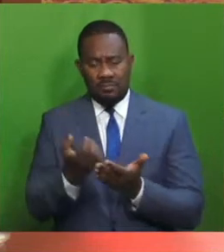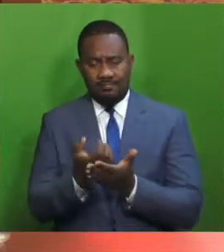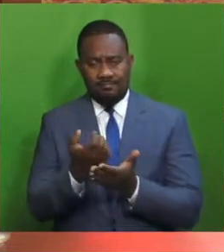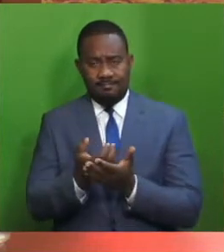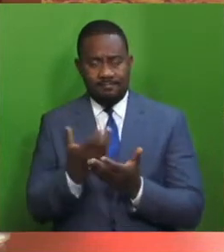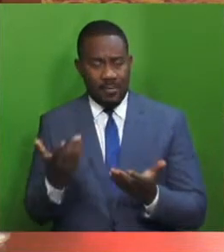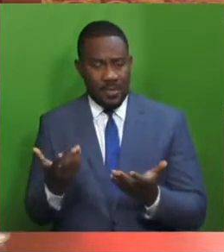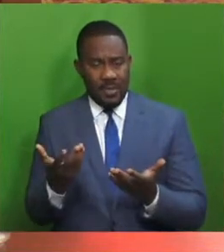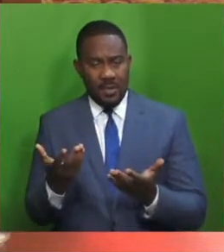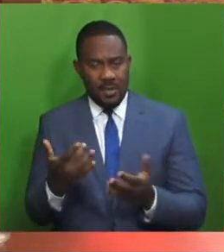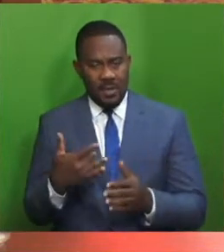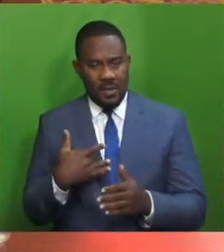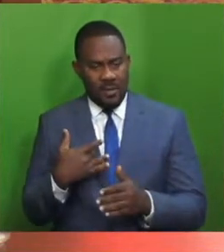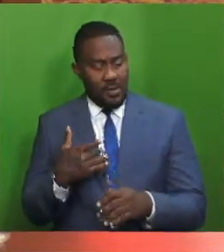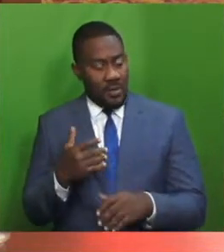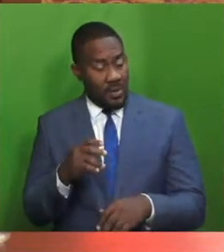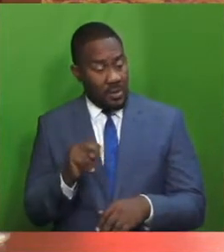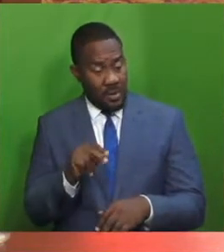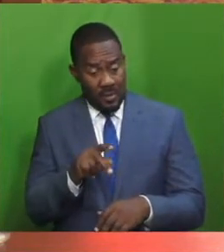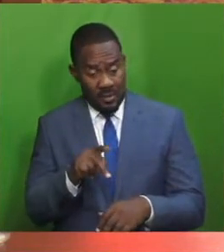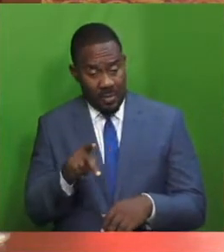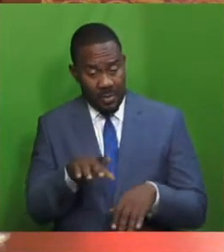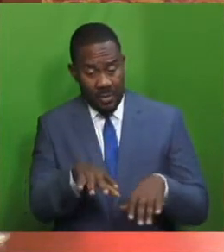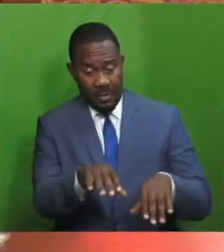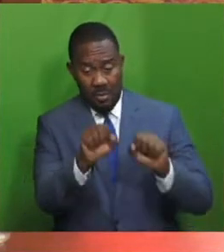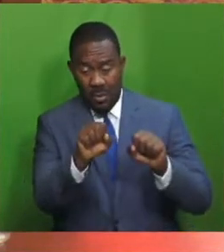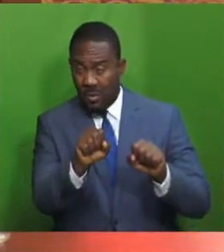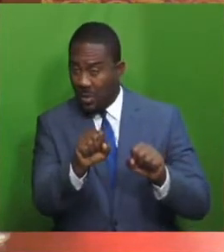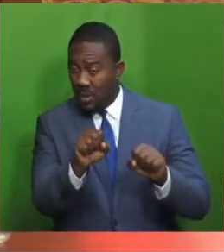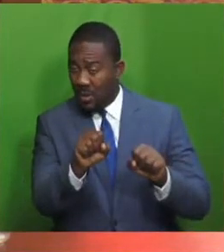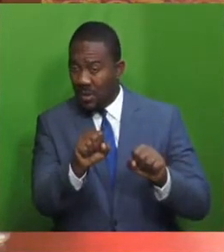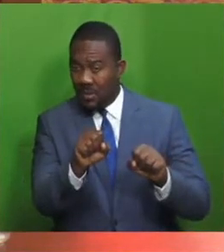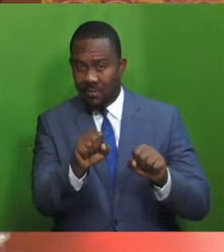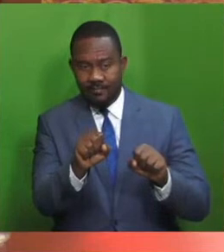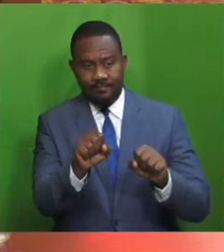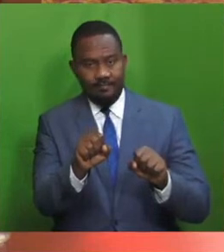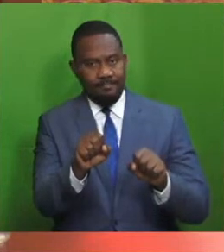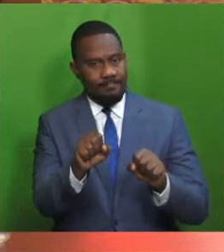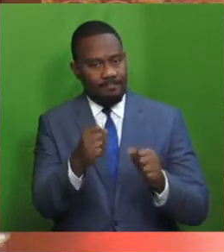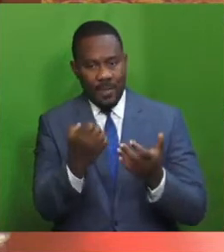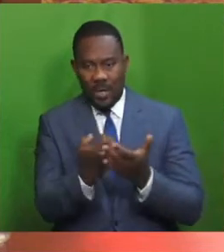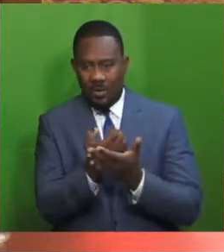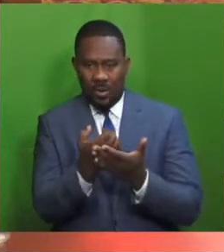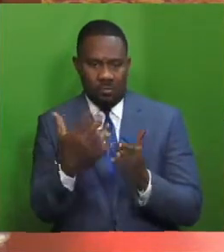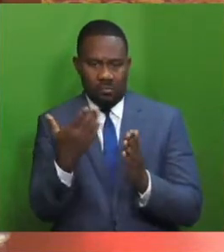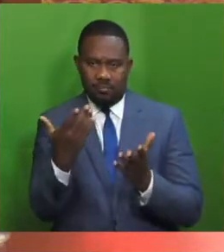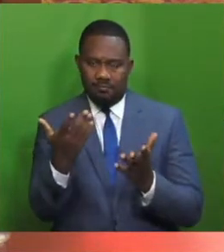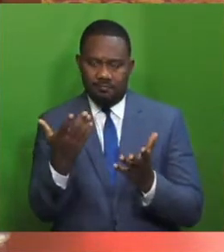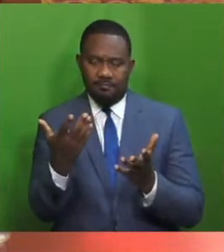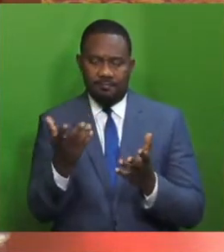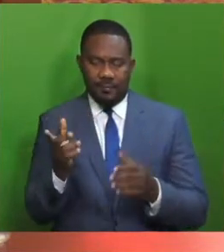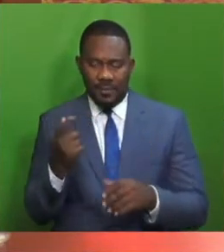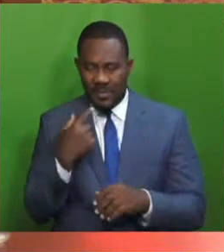MPP inherited. He said the economy that the MPP inherited, Speaker, and I'm quoting him,